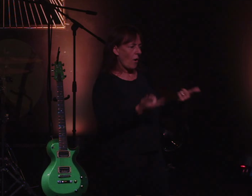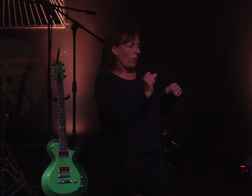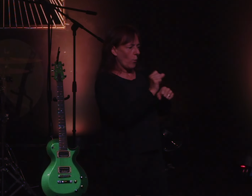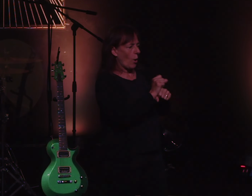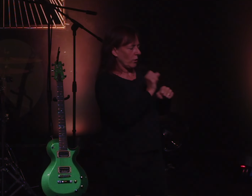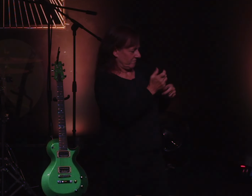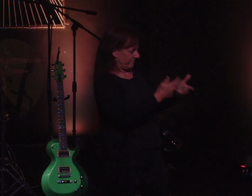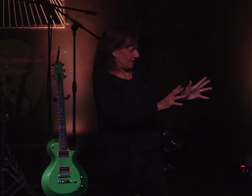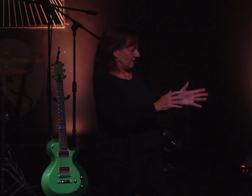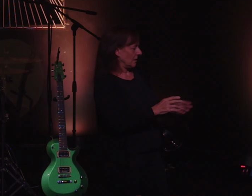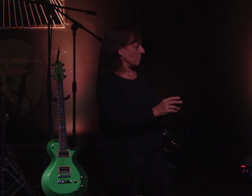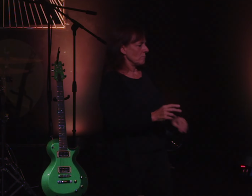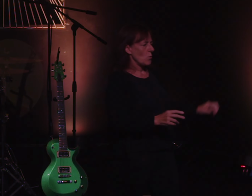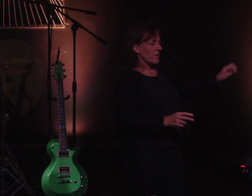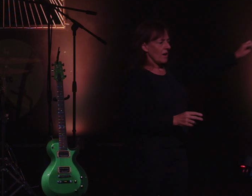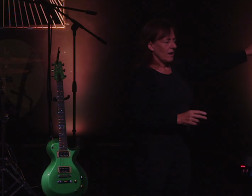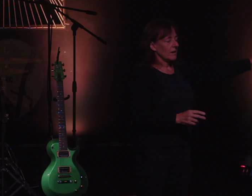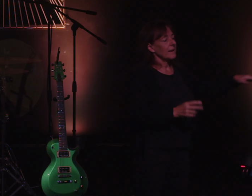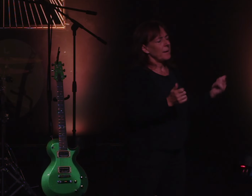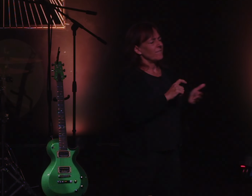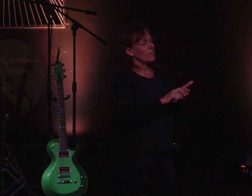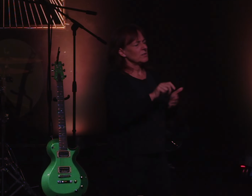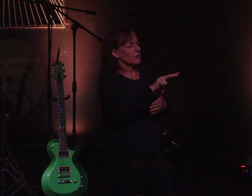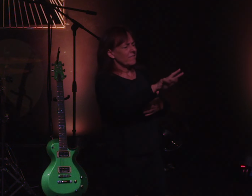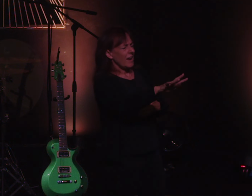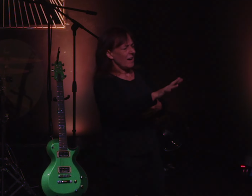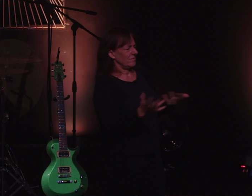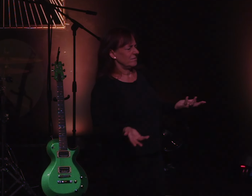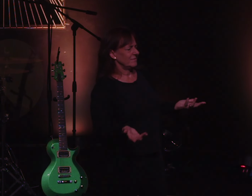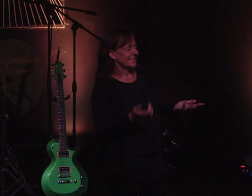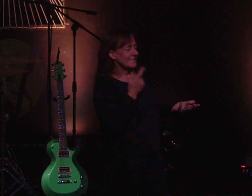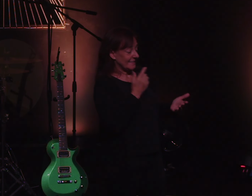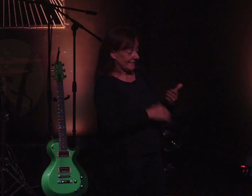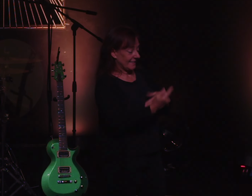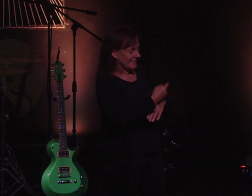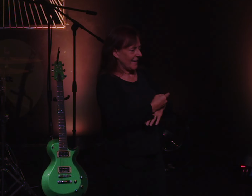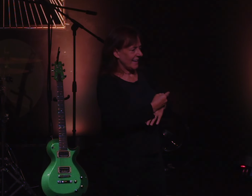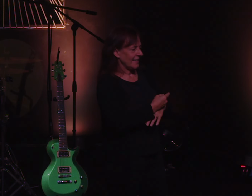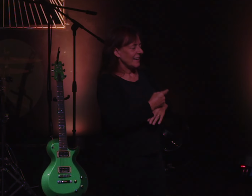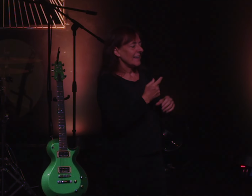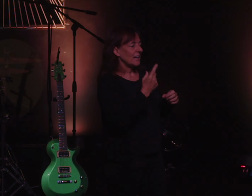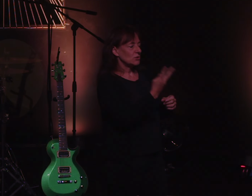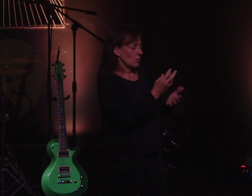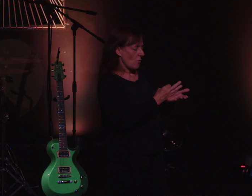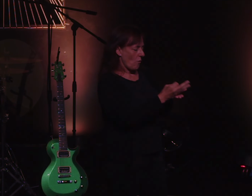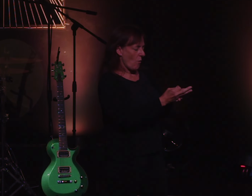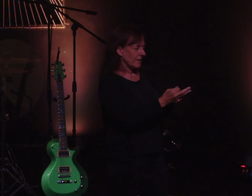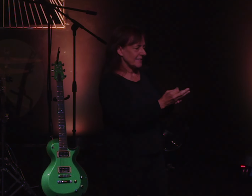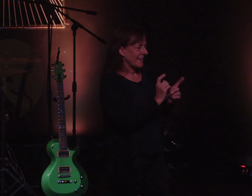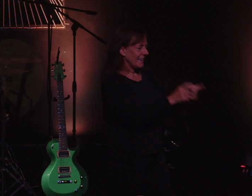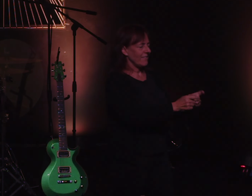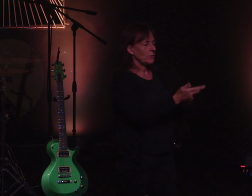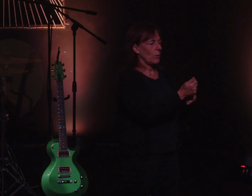to do, and now he's going to move on. Verse 35, why is this in there? The next day he took out 2 denarii and gave them to